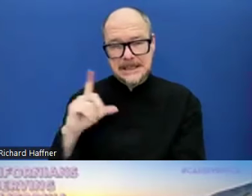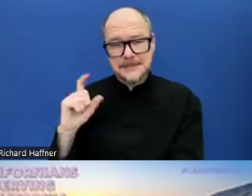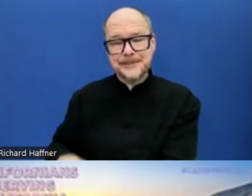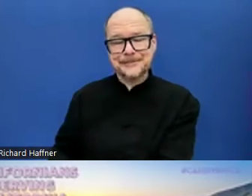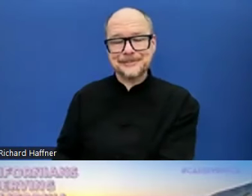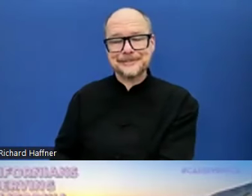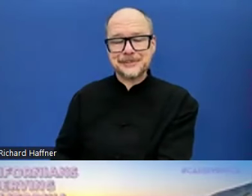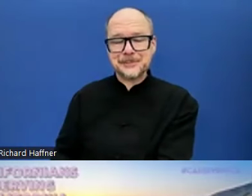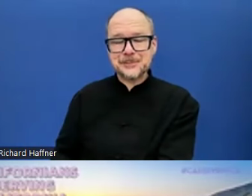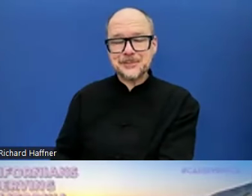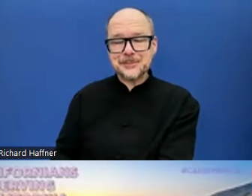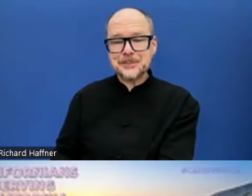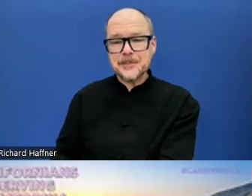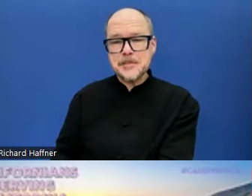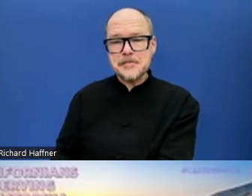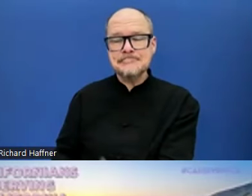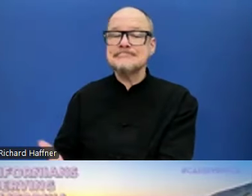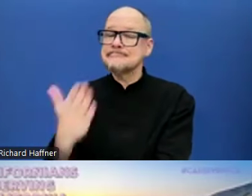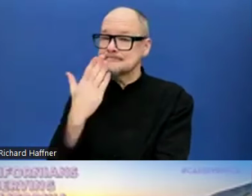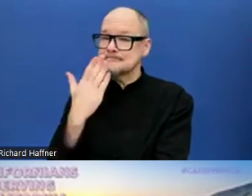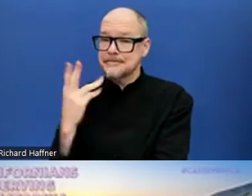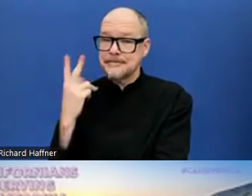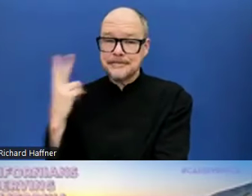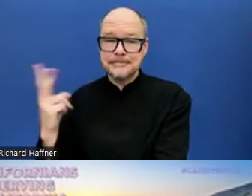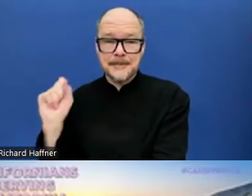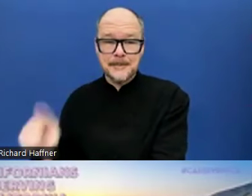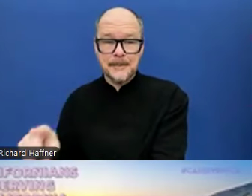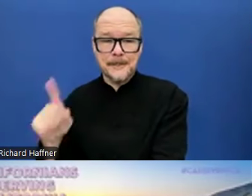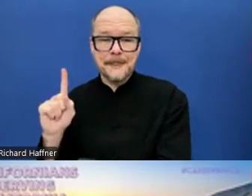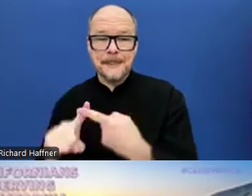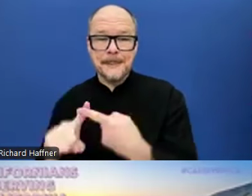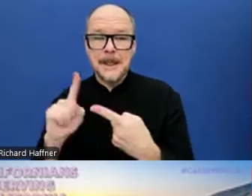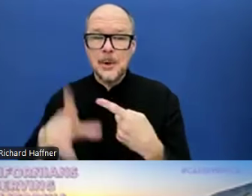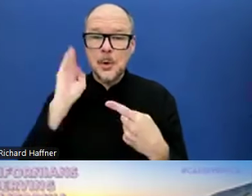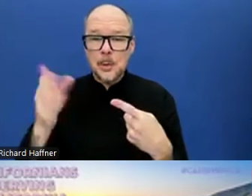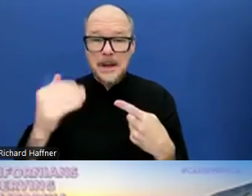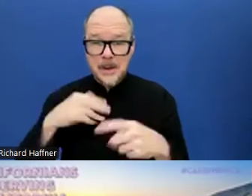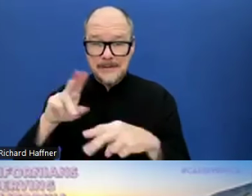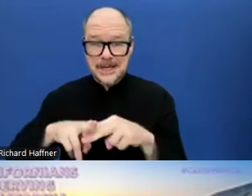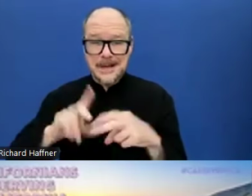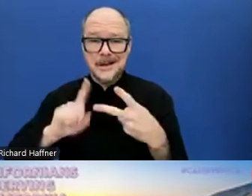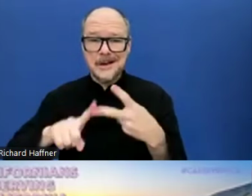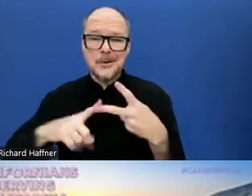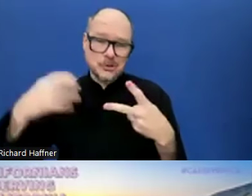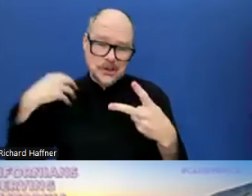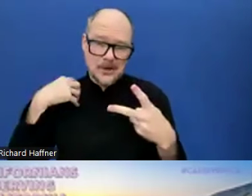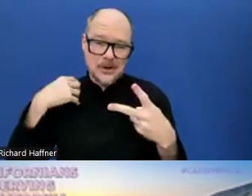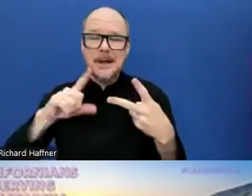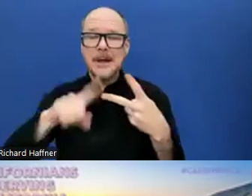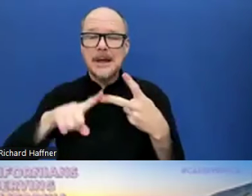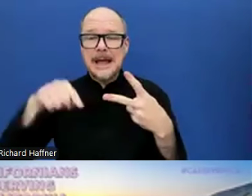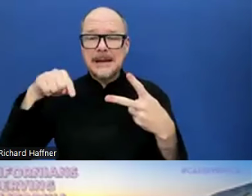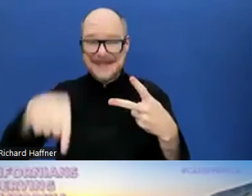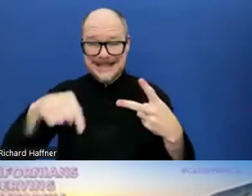Thank you for pointing out those two questions. So we've got, will there be a chair to the subcommittee, and will this advisory committee